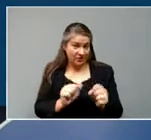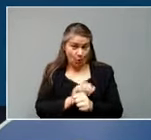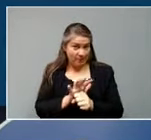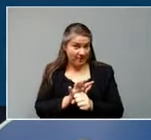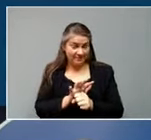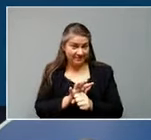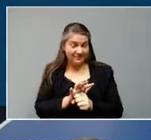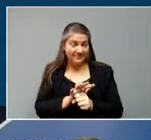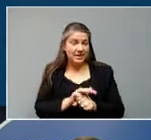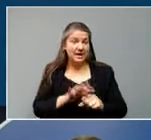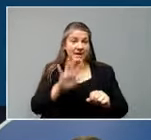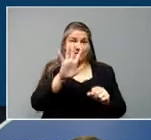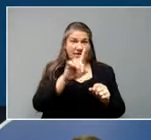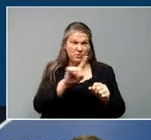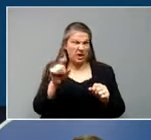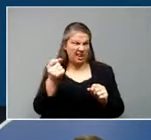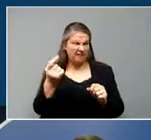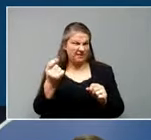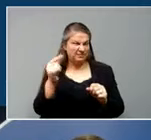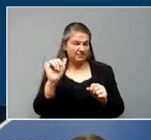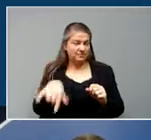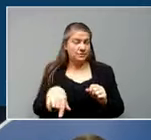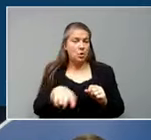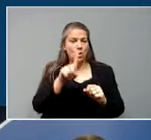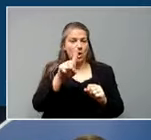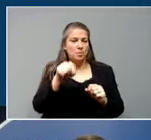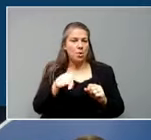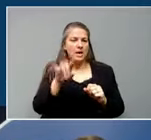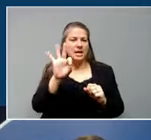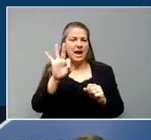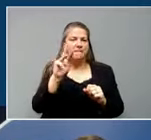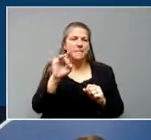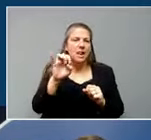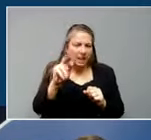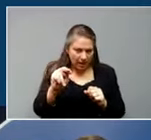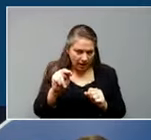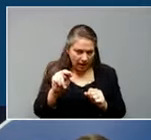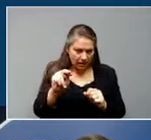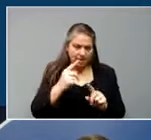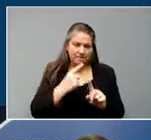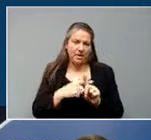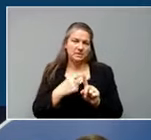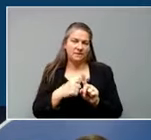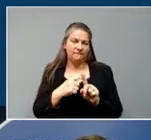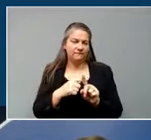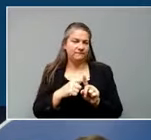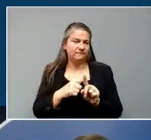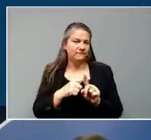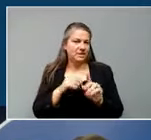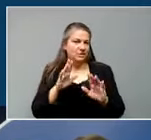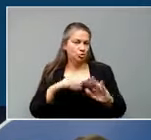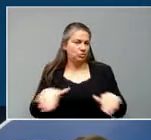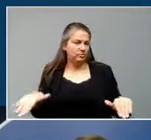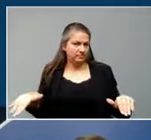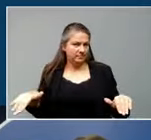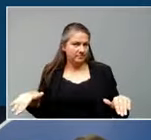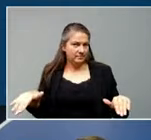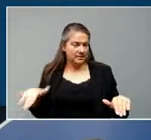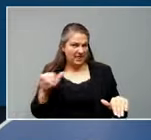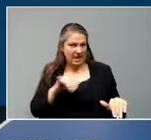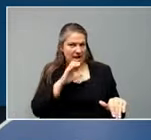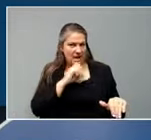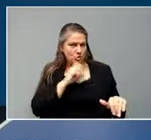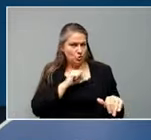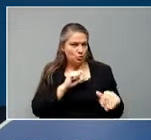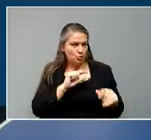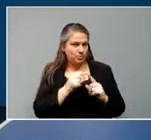5 to 11-year-olds, 1.9 million cases. That's 1.9 million kids, that age group, that